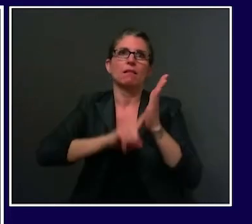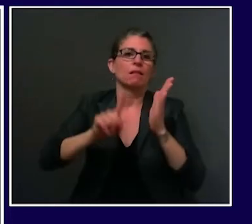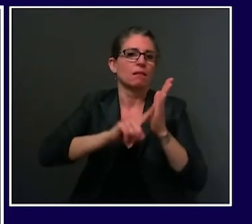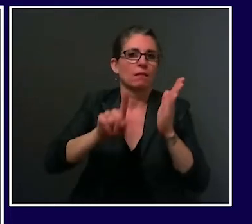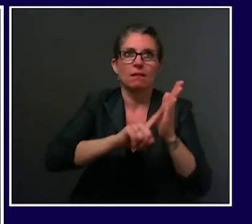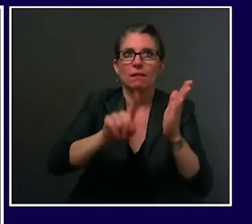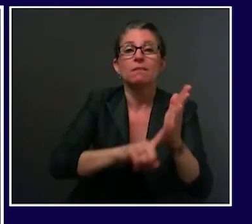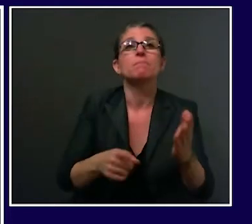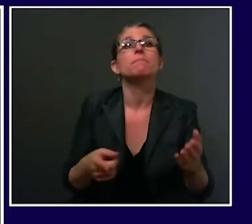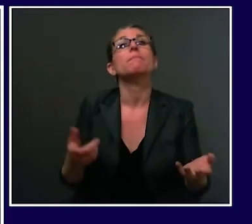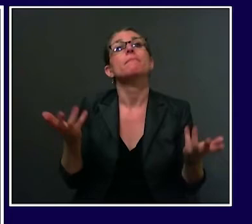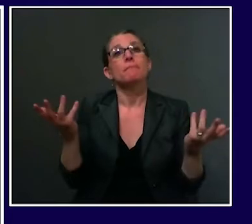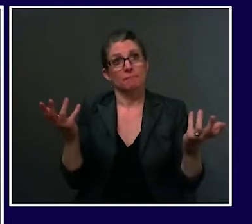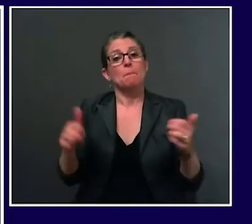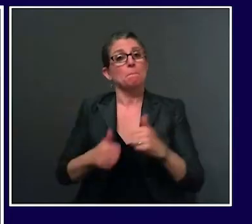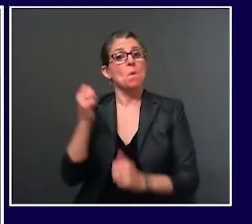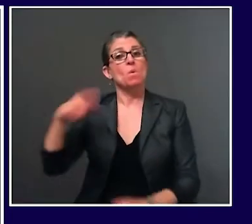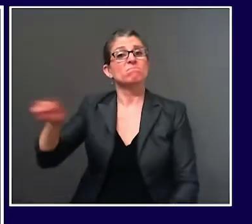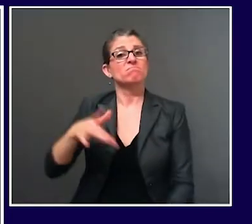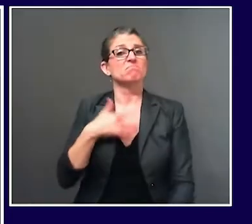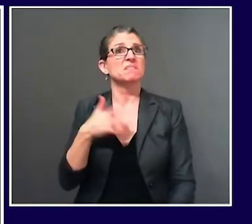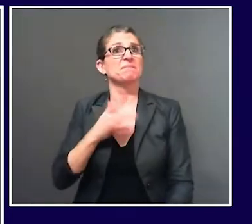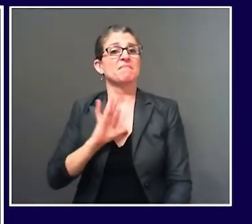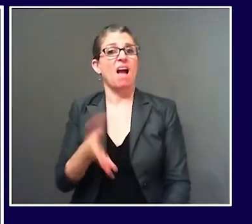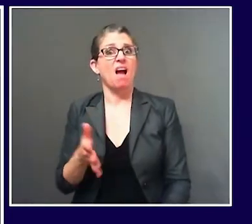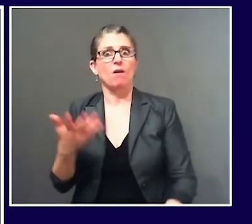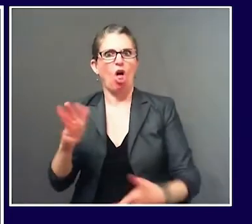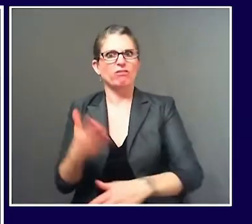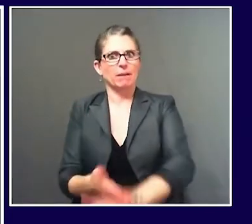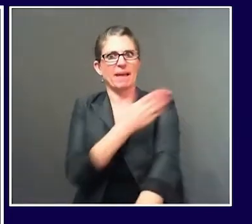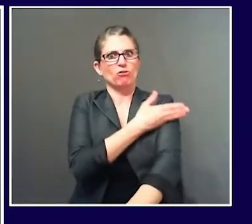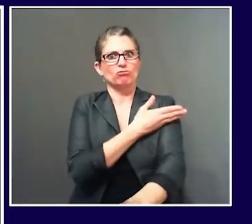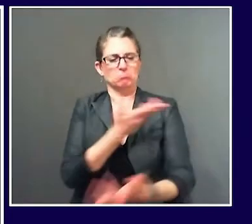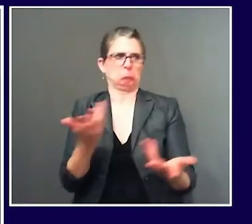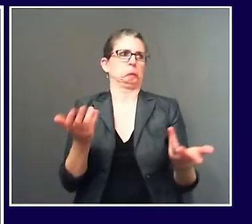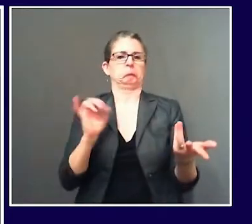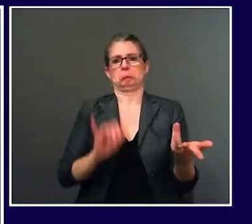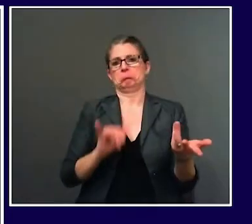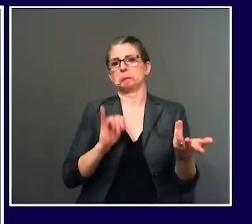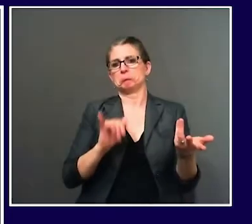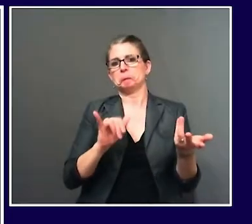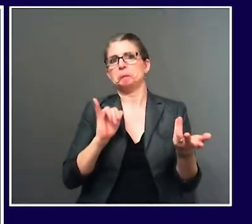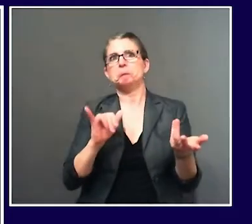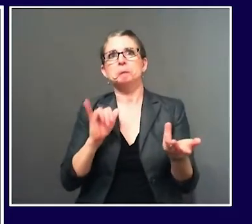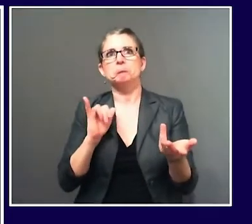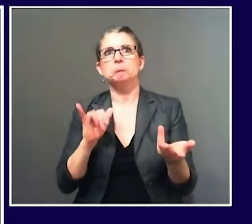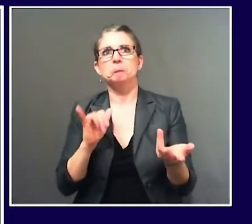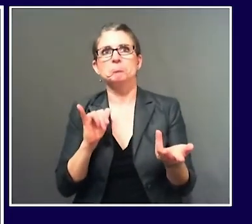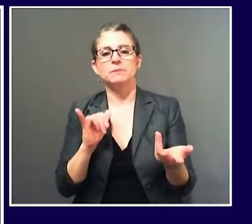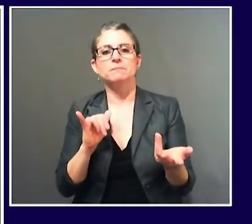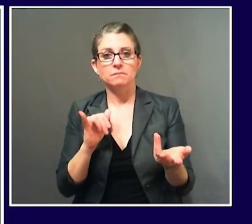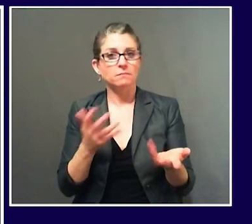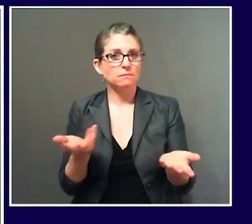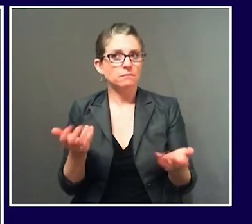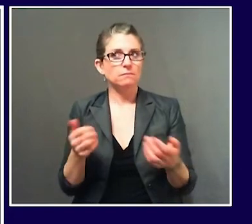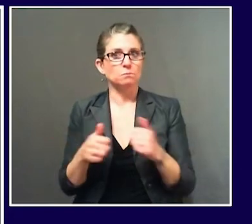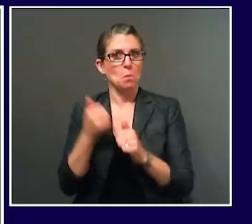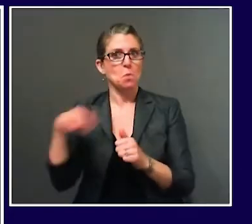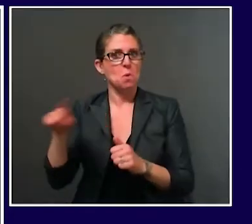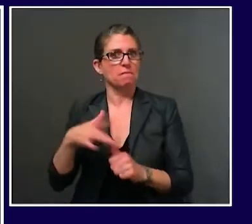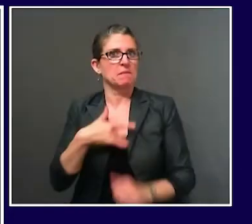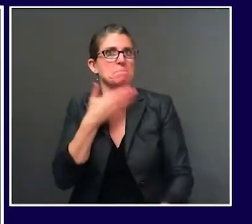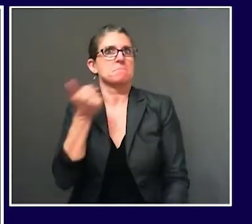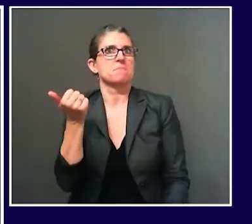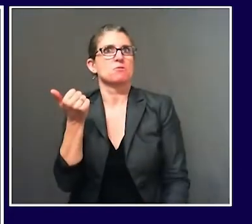feeling better, if not significantly better. So that's a very positive sign. We're hoping that whatever may have ailed